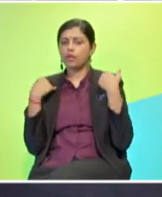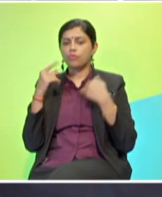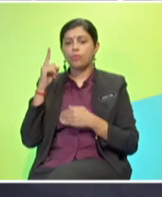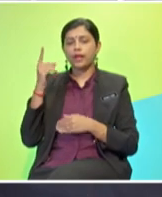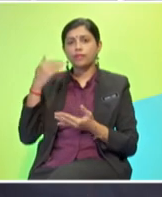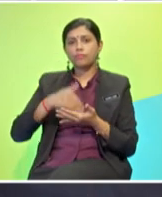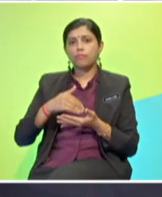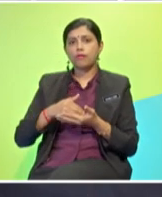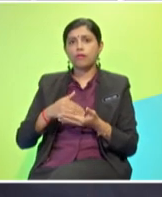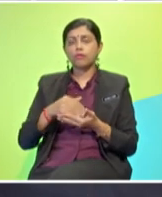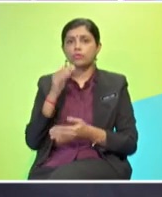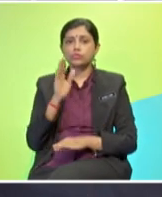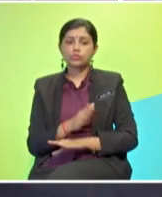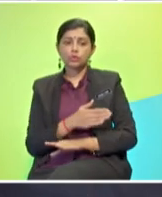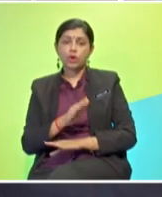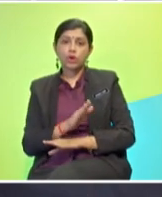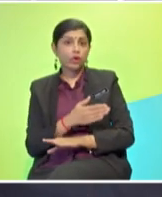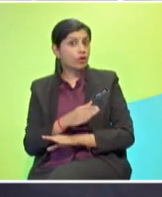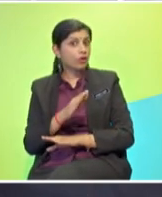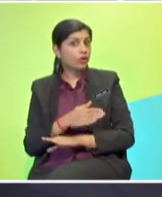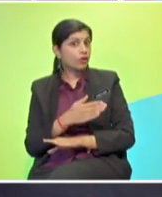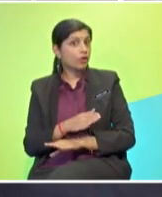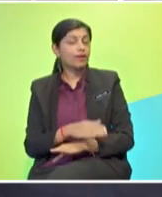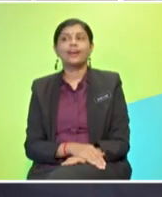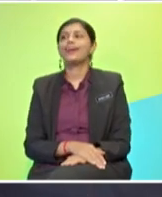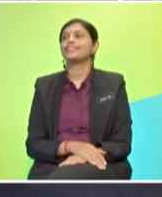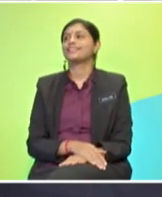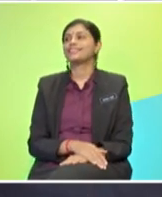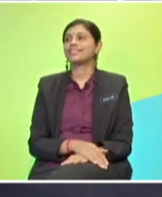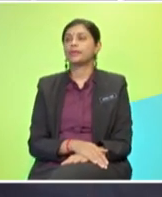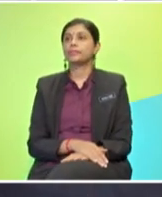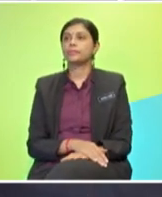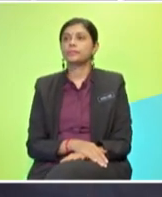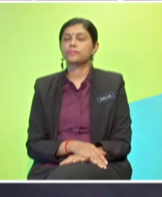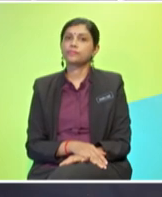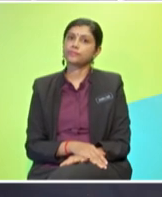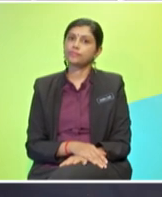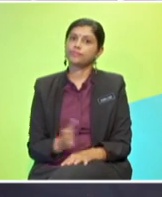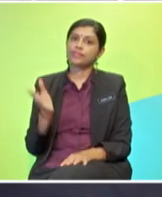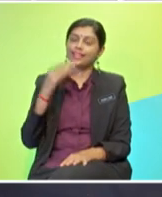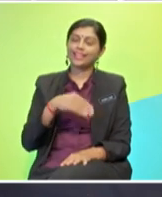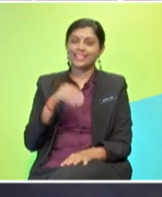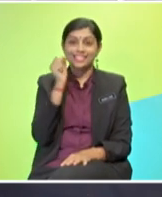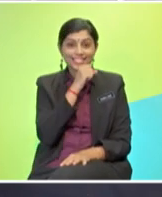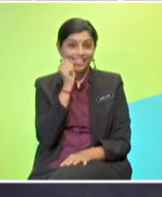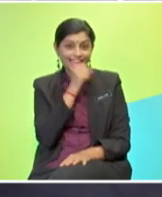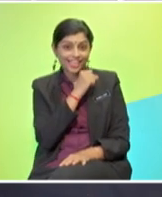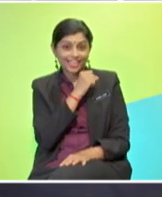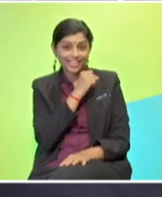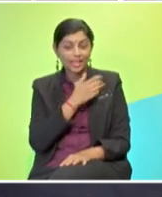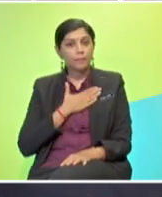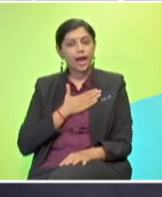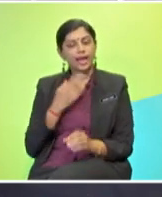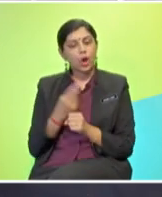love the song? Yes, of course. It's still lingering in my mind, you know. Okay, so let's sing the song, which is My